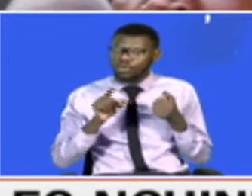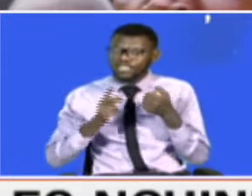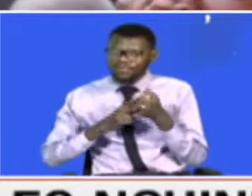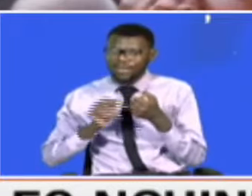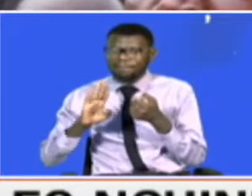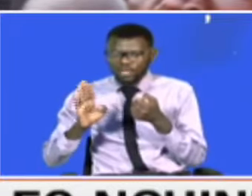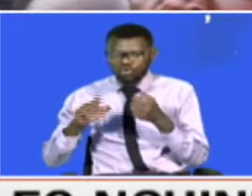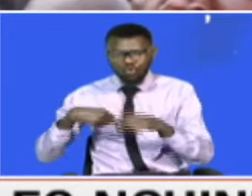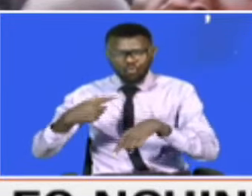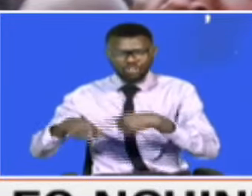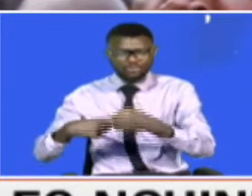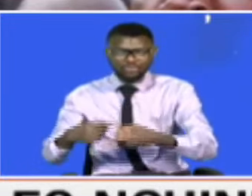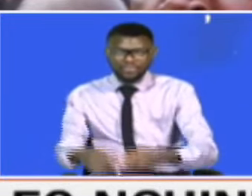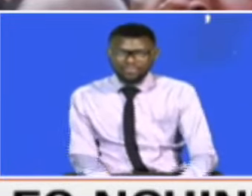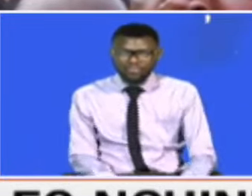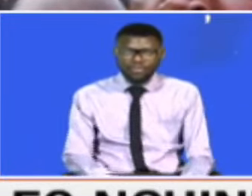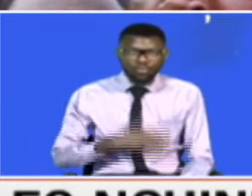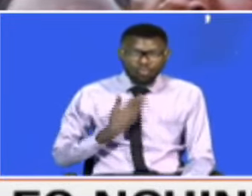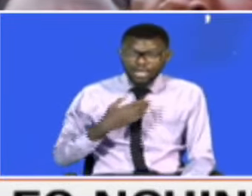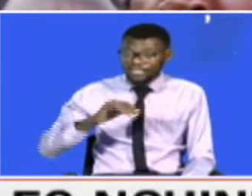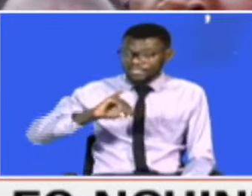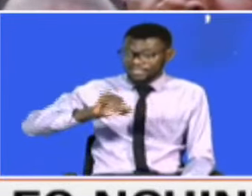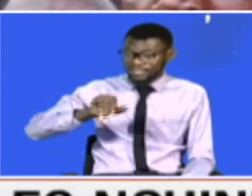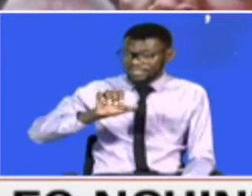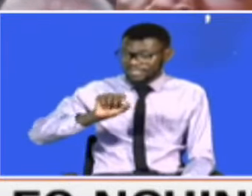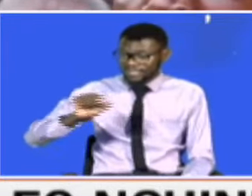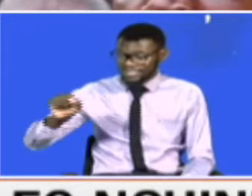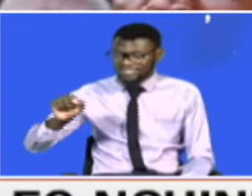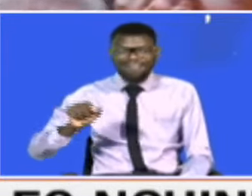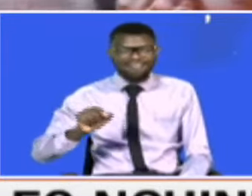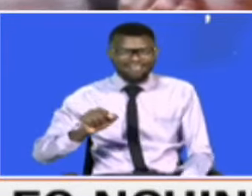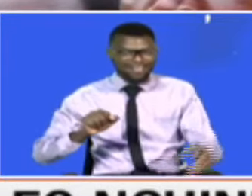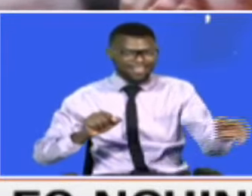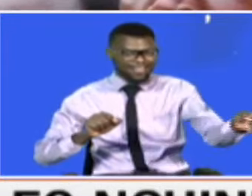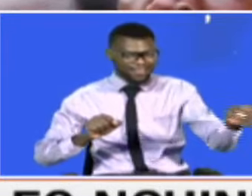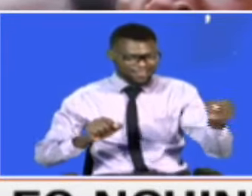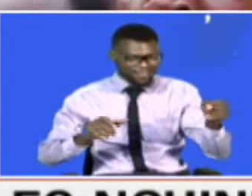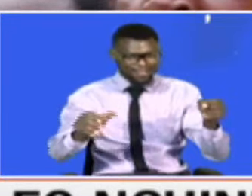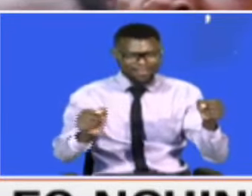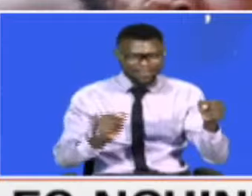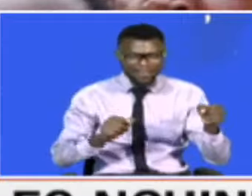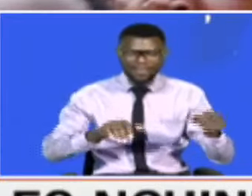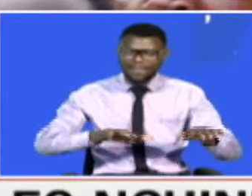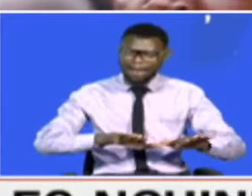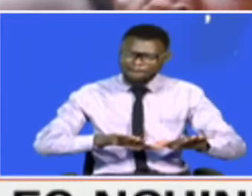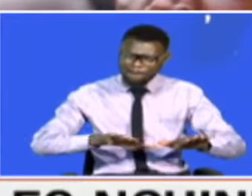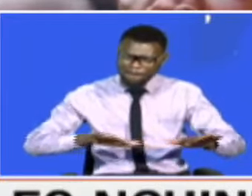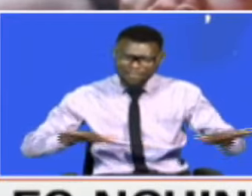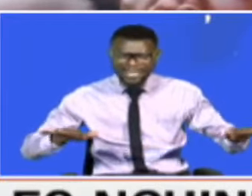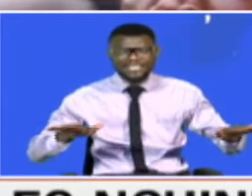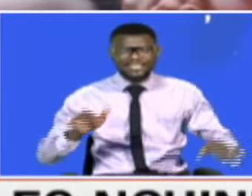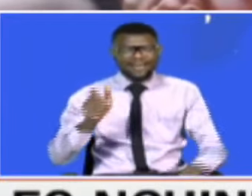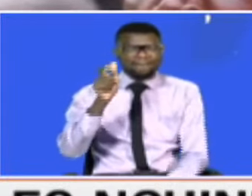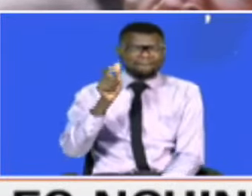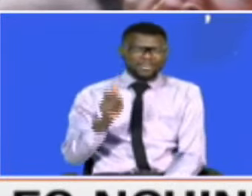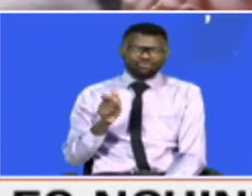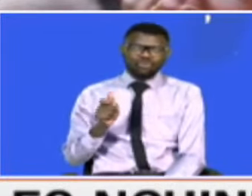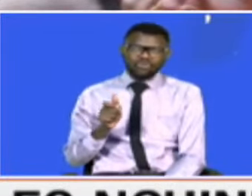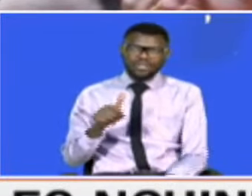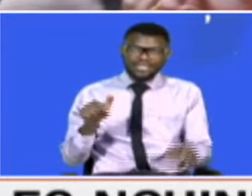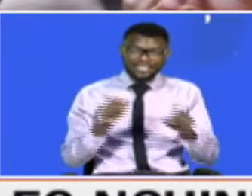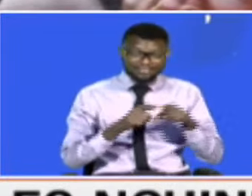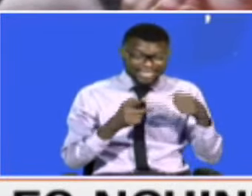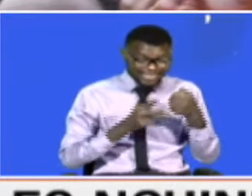budget for confirmation of JSS interns into permanent and pensionable terms. We have also invested or given Kenya